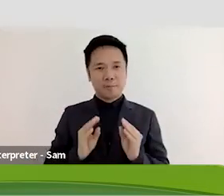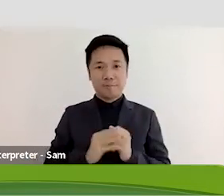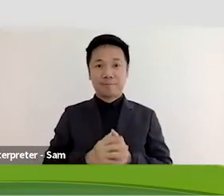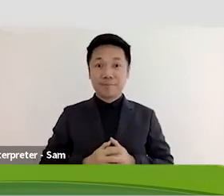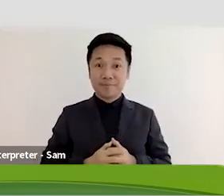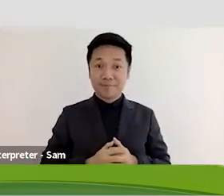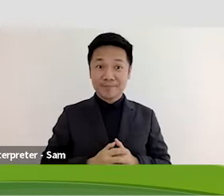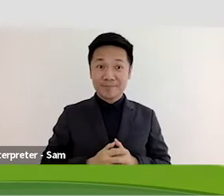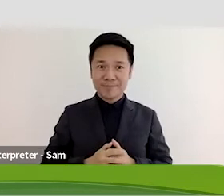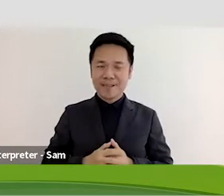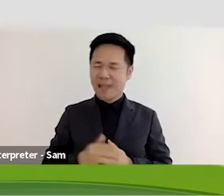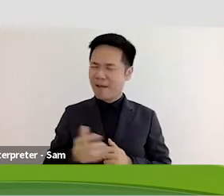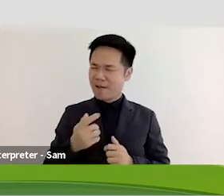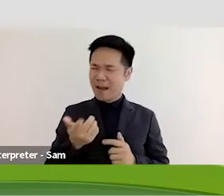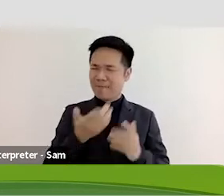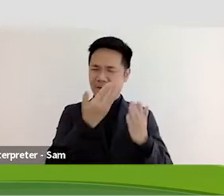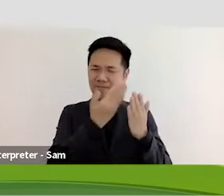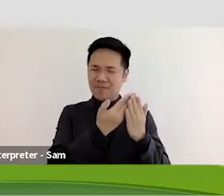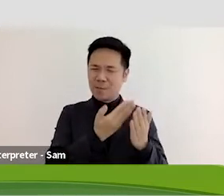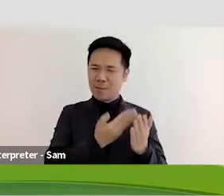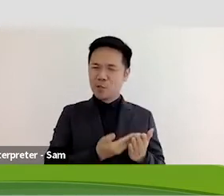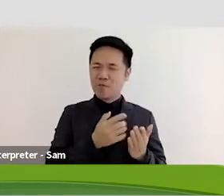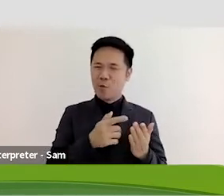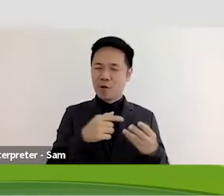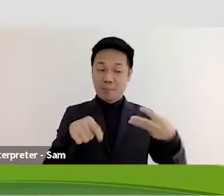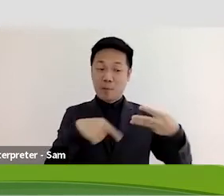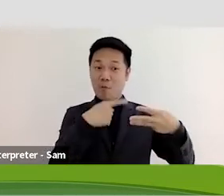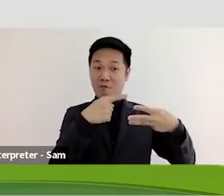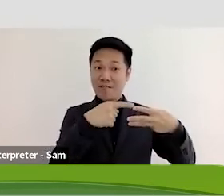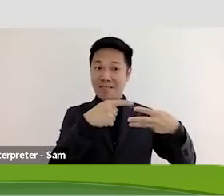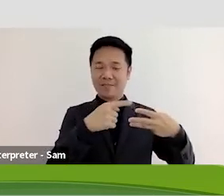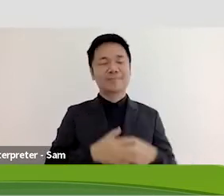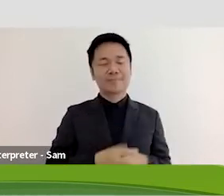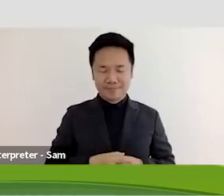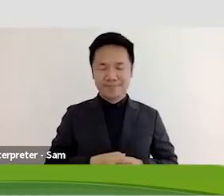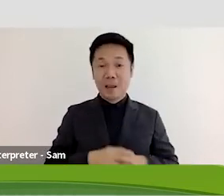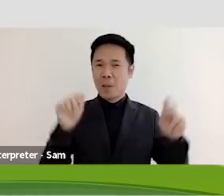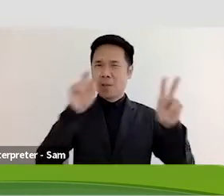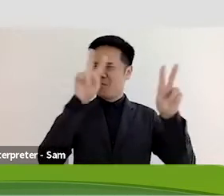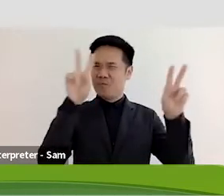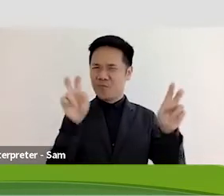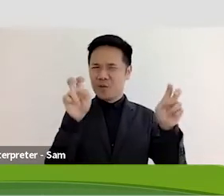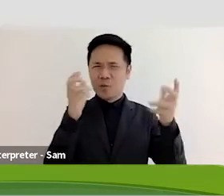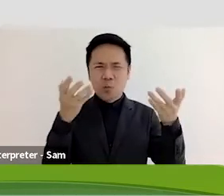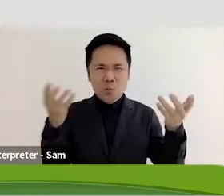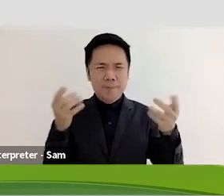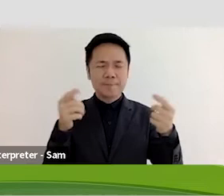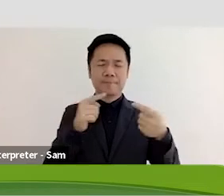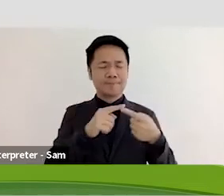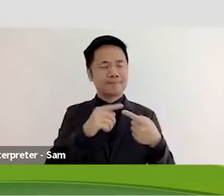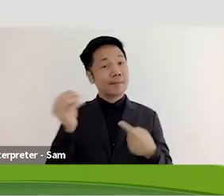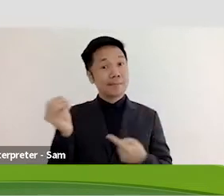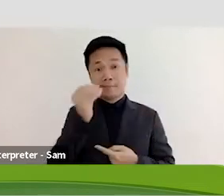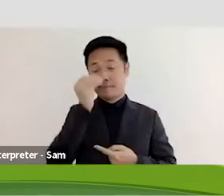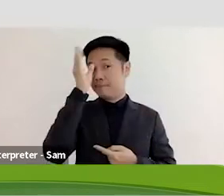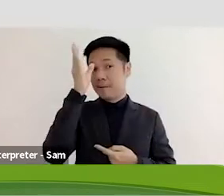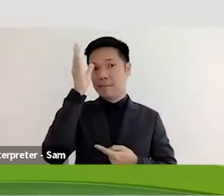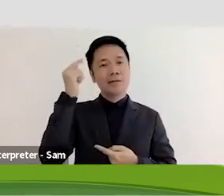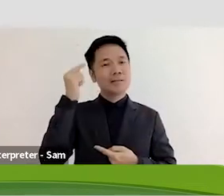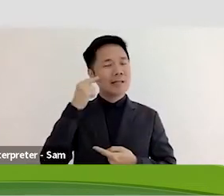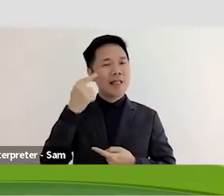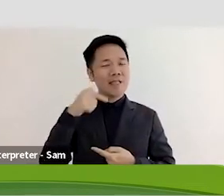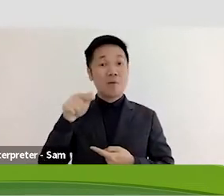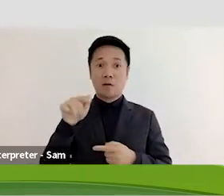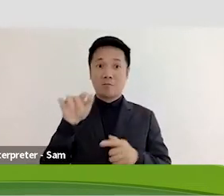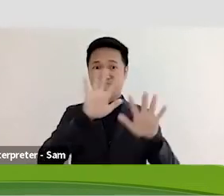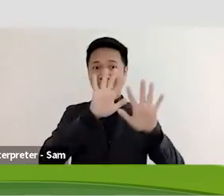present the key recommendations for session 1, where the overarching objective is to understand the gendered impacts of climate change,